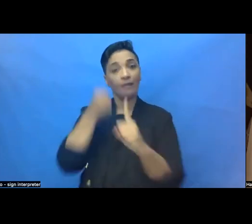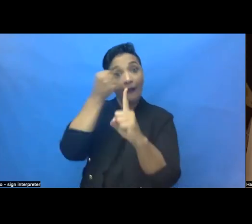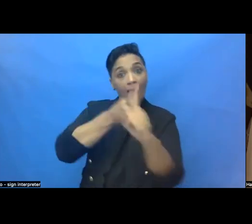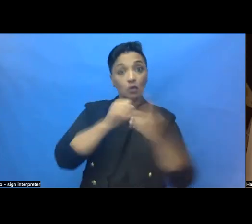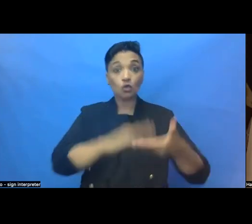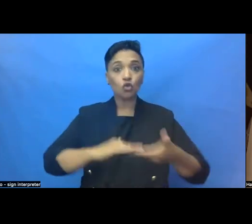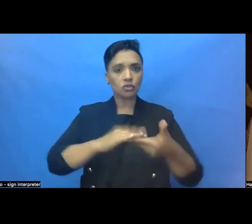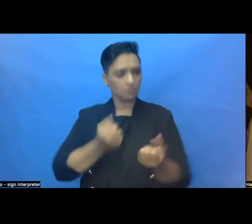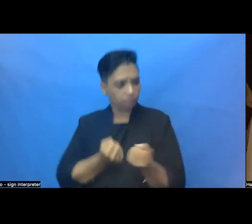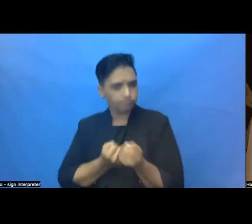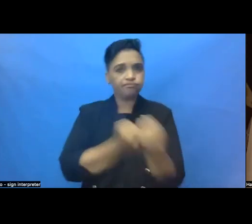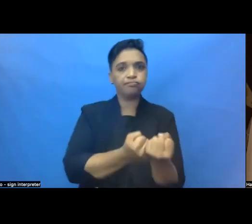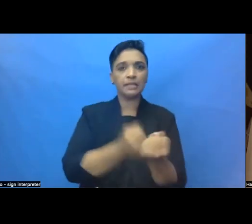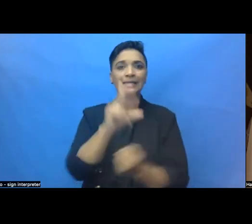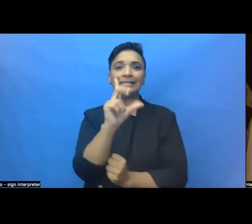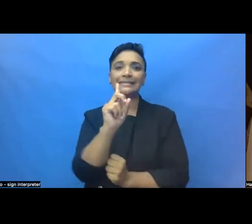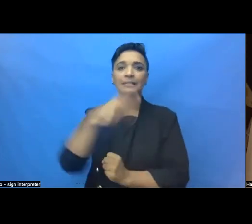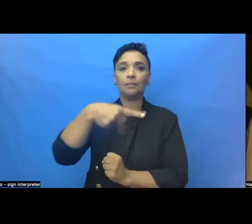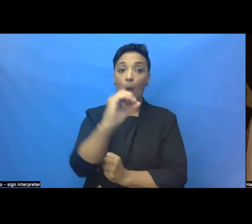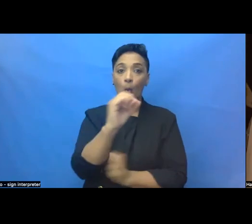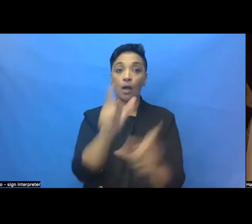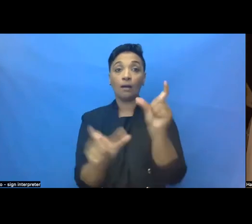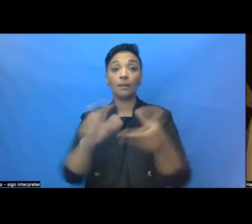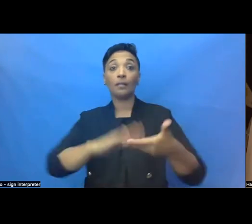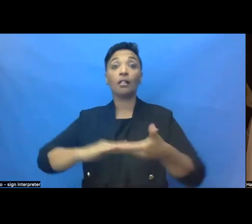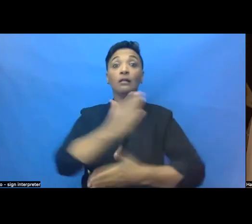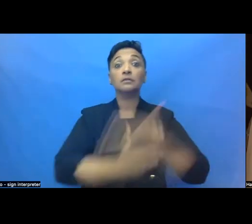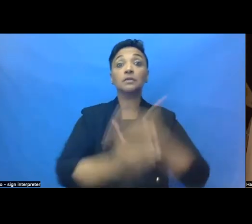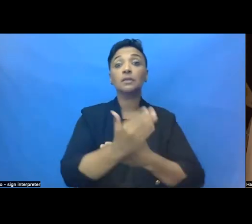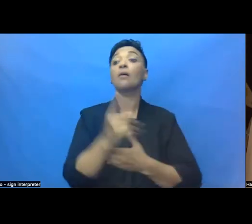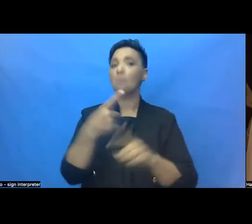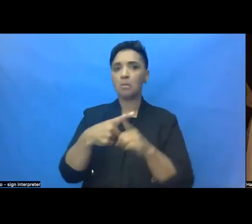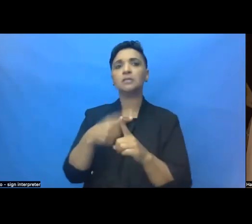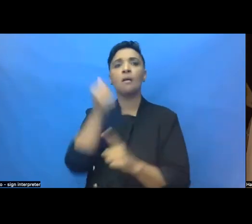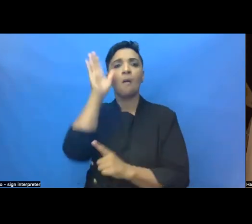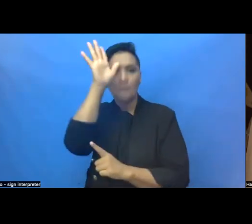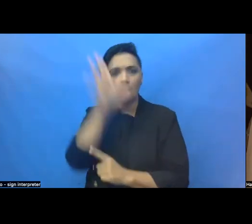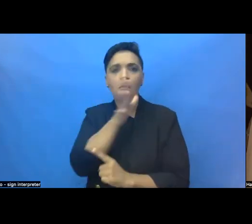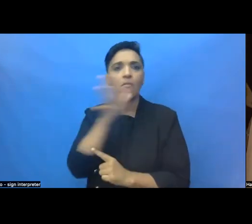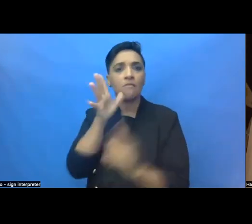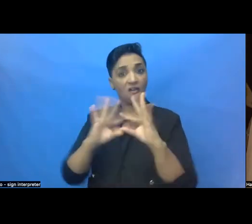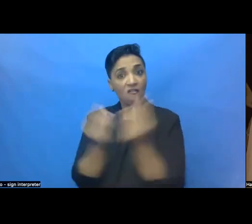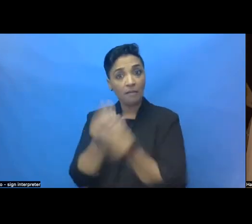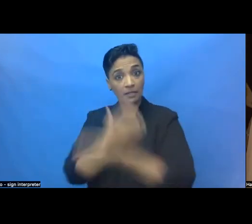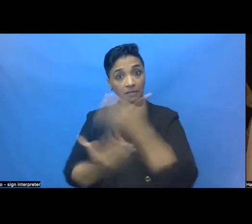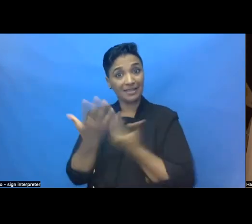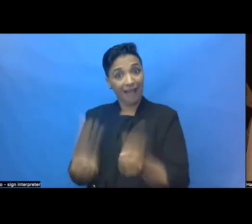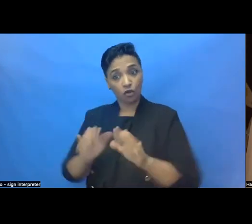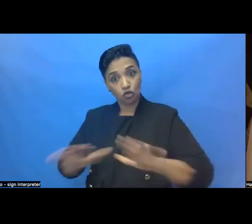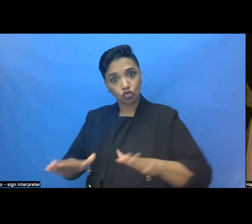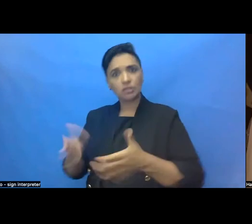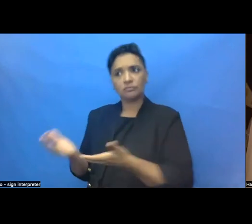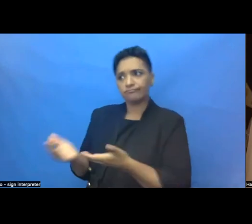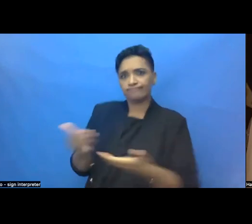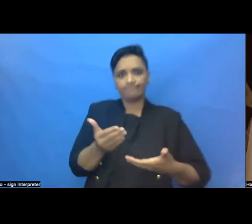of people with disabilities and family members with children with disabilities who are desperately working to keep the children out of